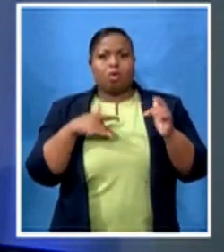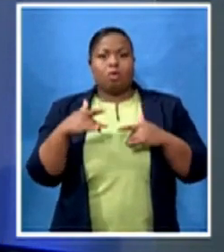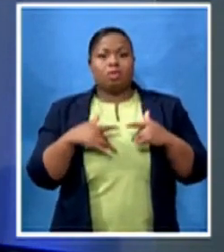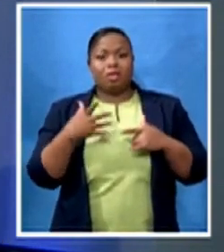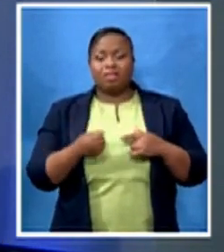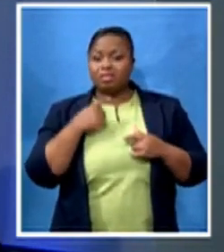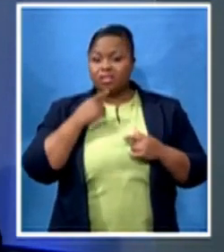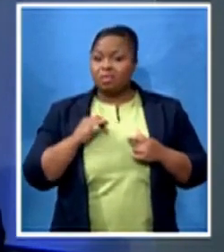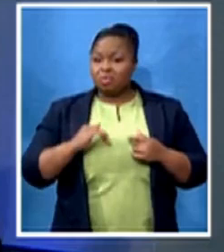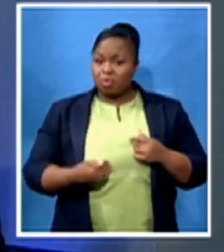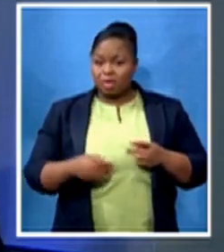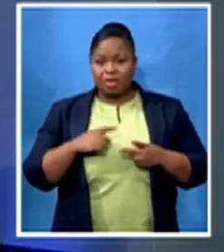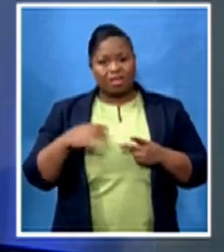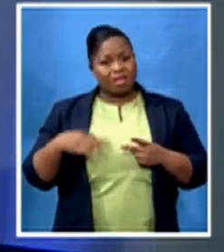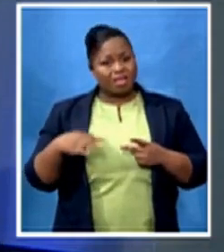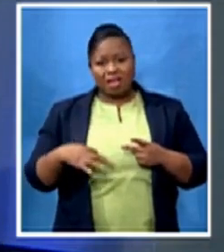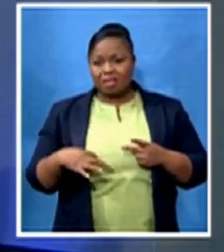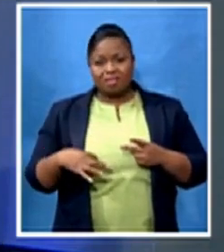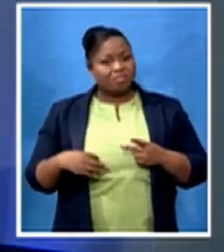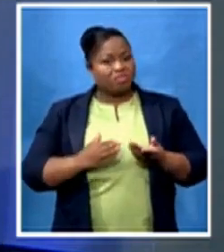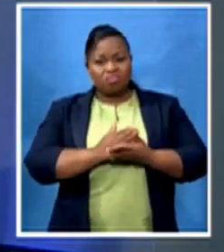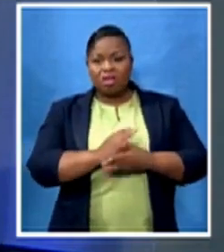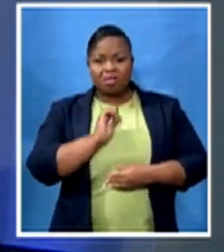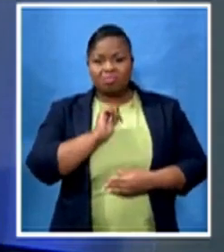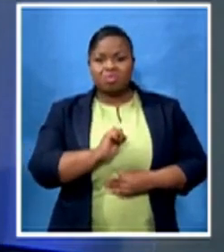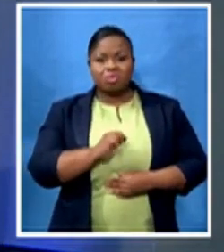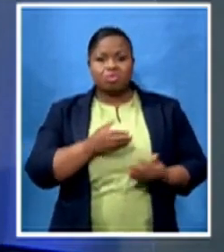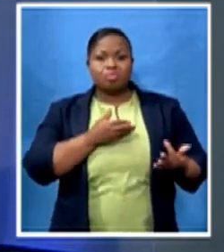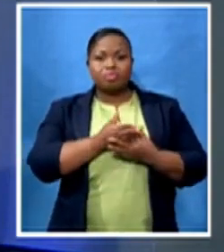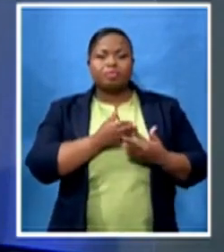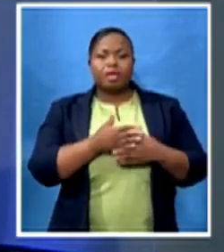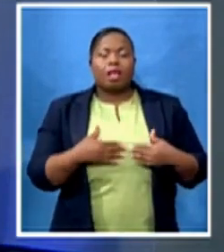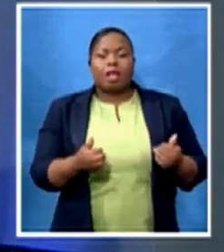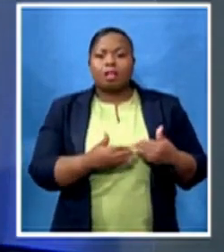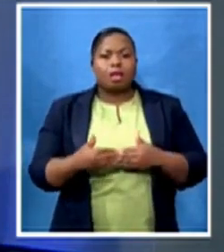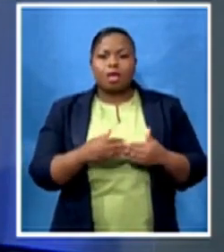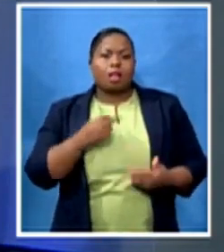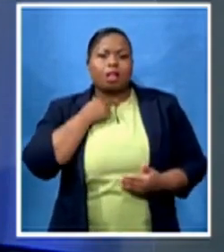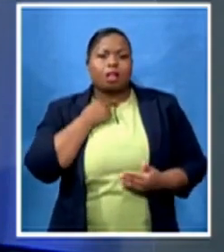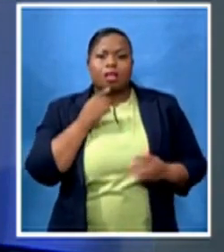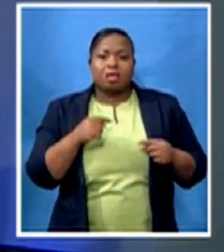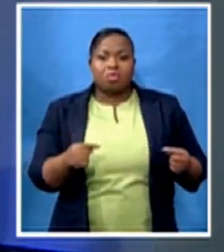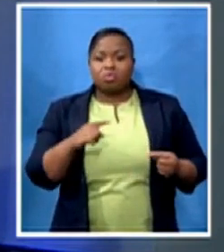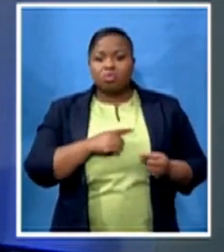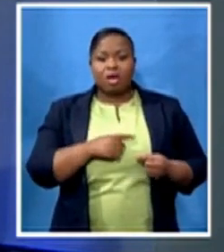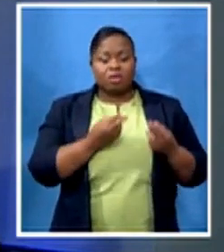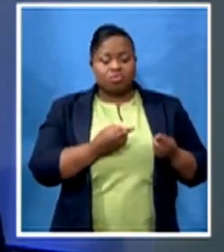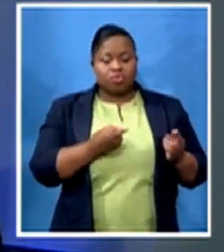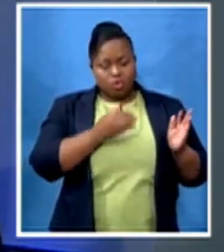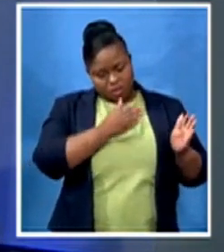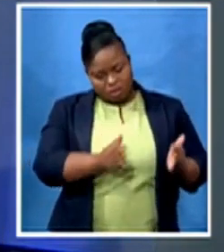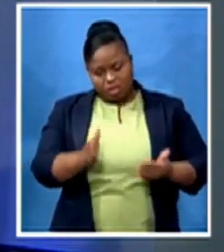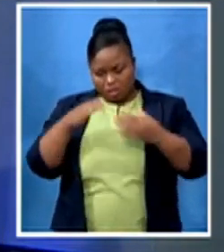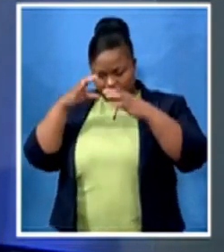their rights to access crucial healthcare due to resources being diverted due to the coronavirus outbreak.